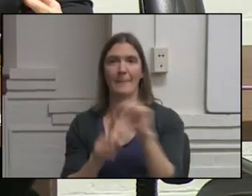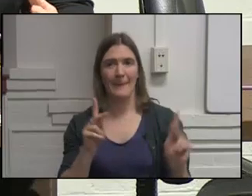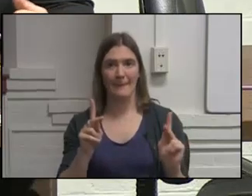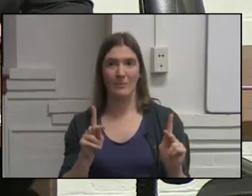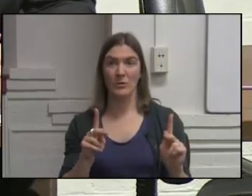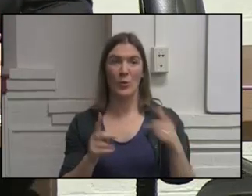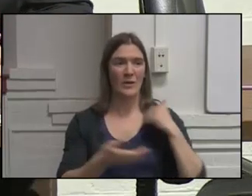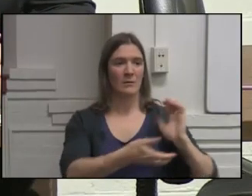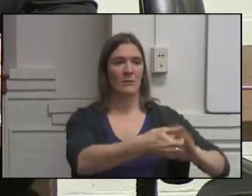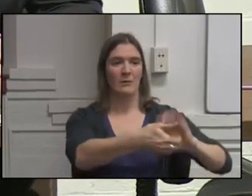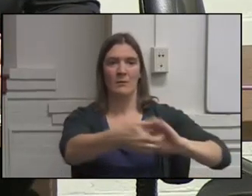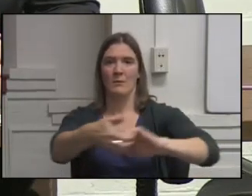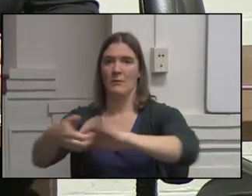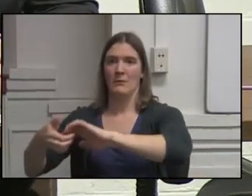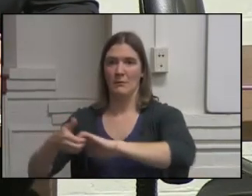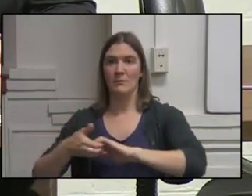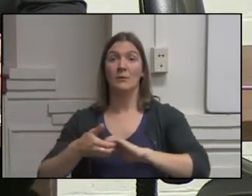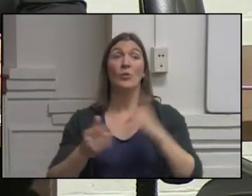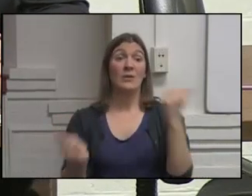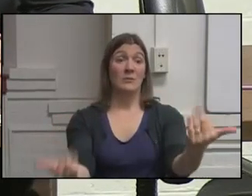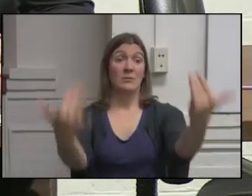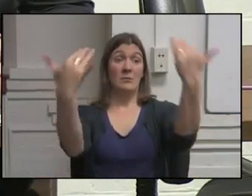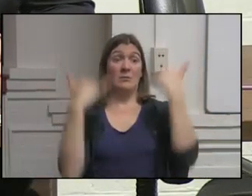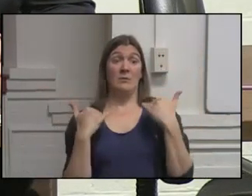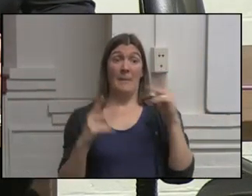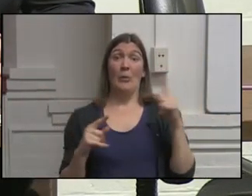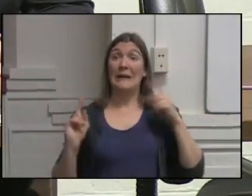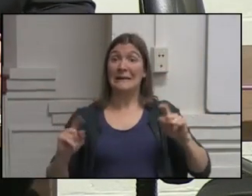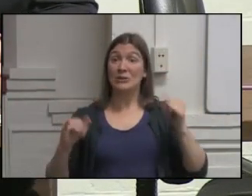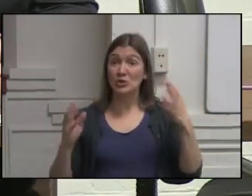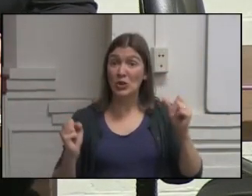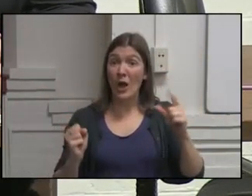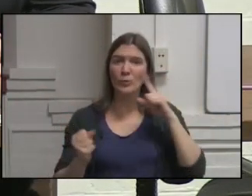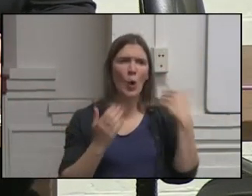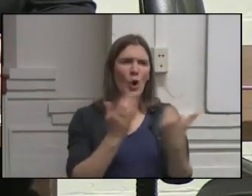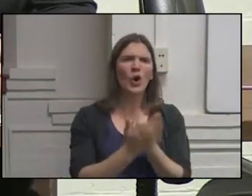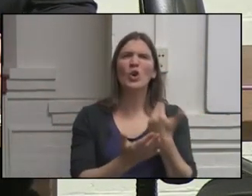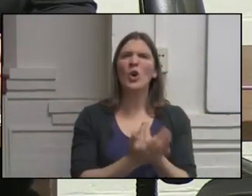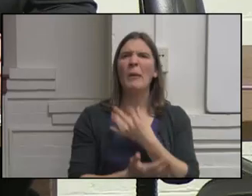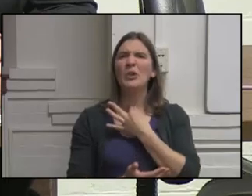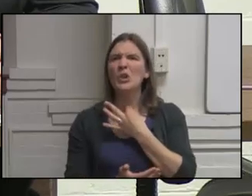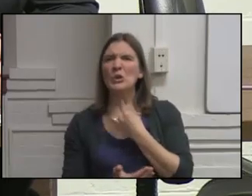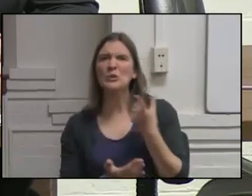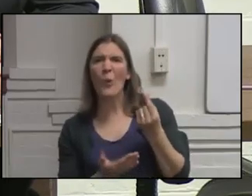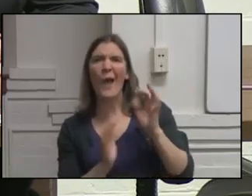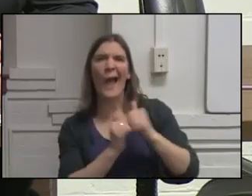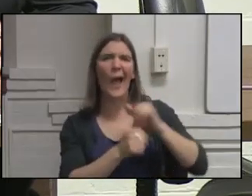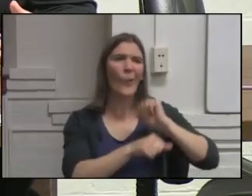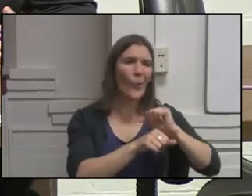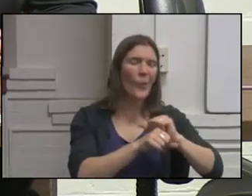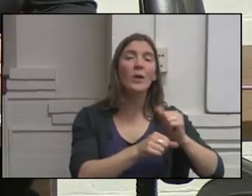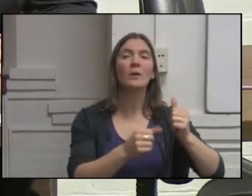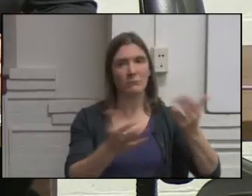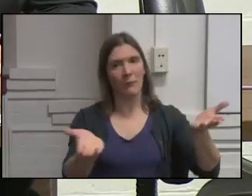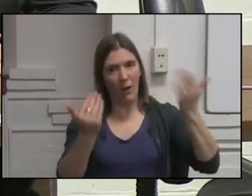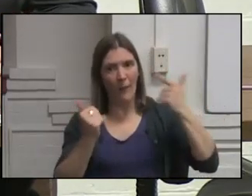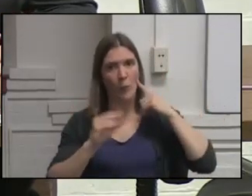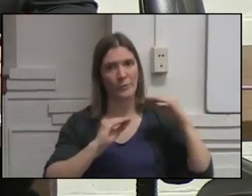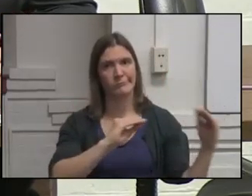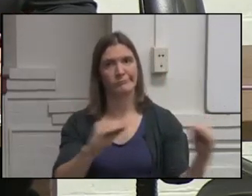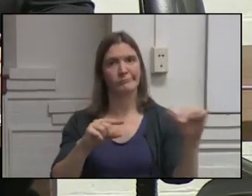other programs that send us people who are learning about early job skills. And it has